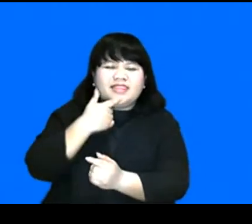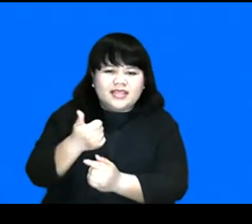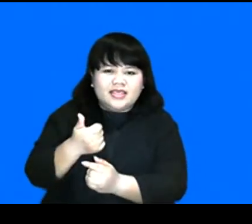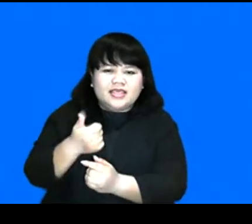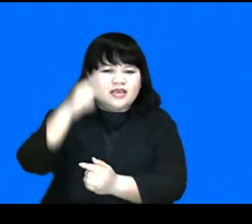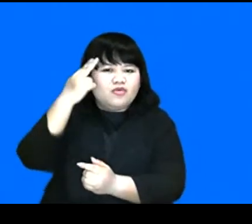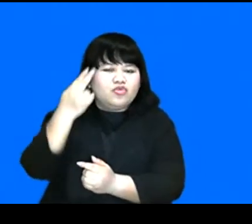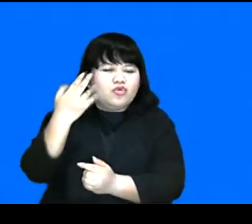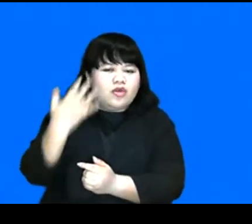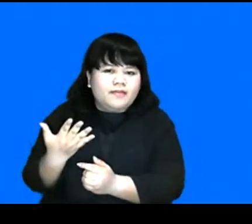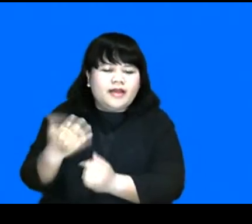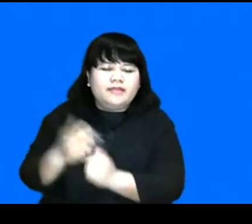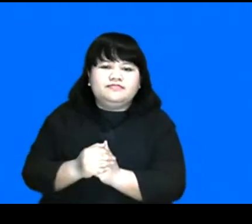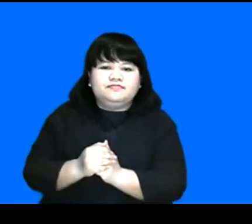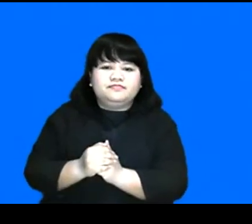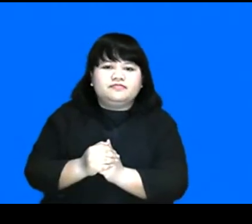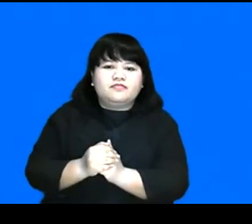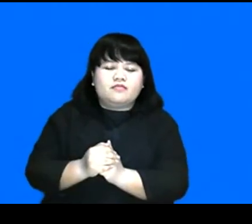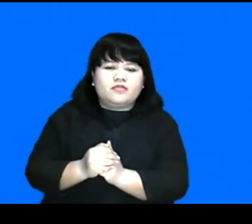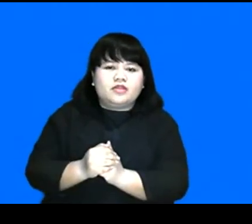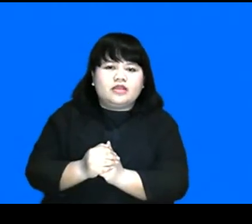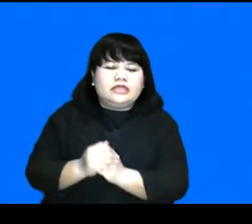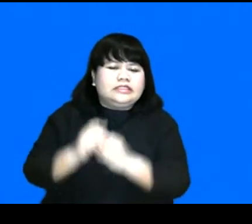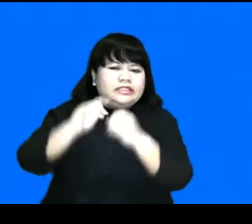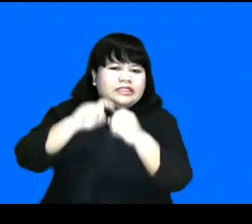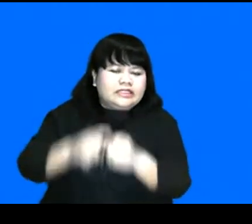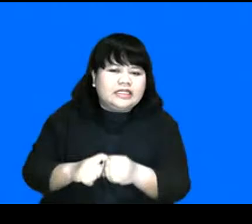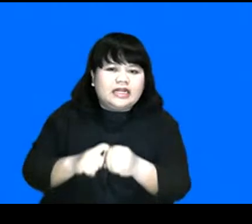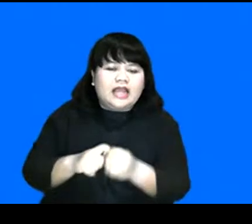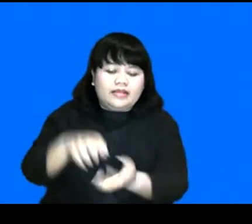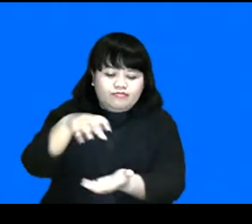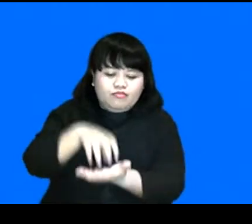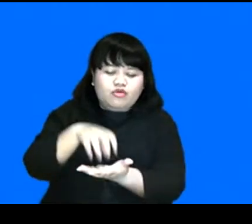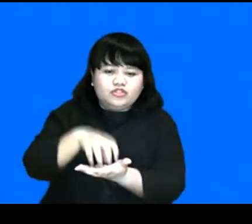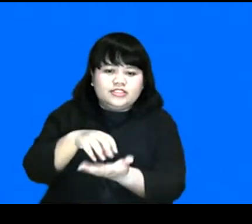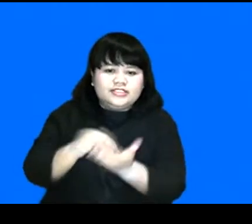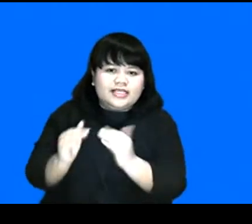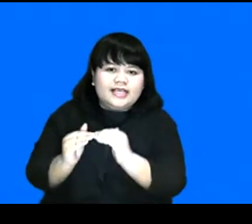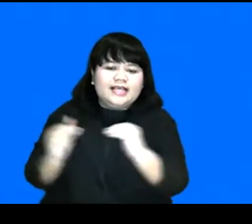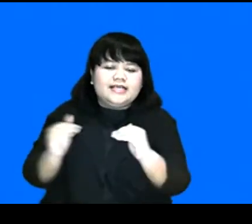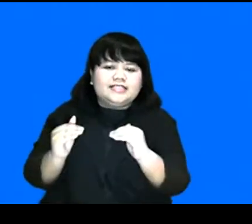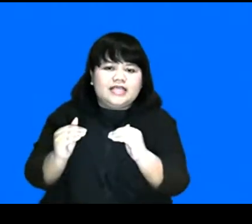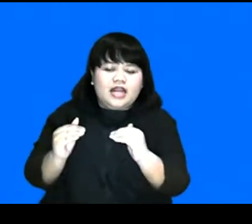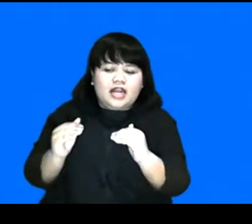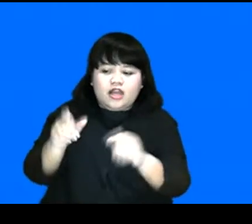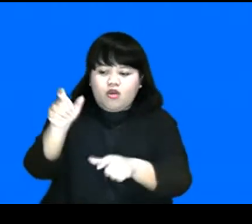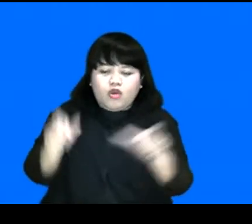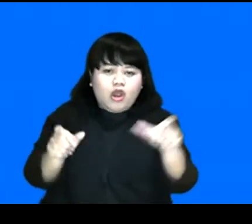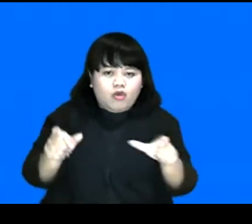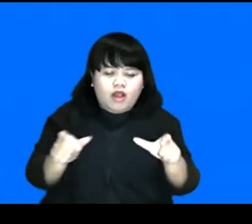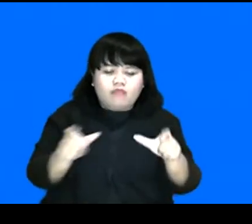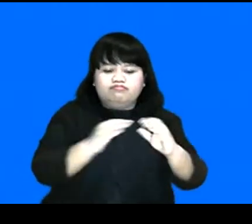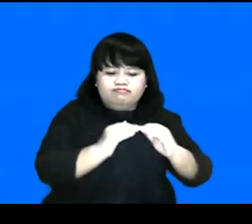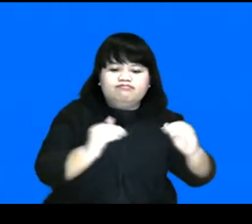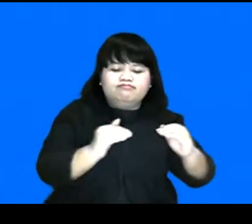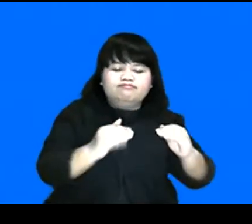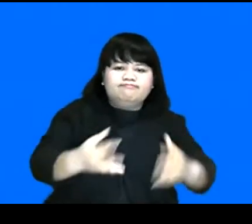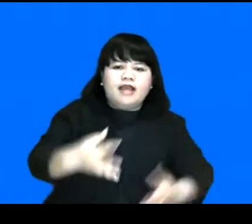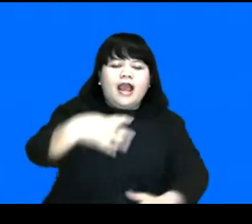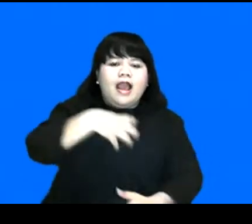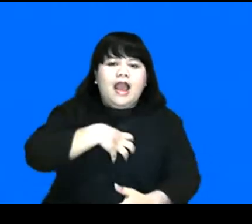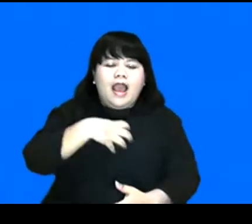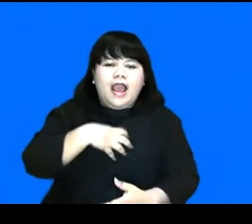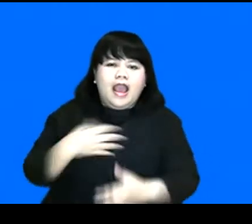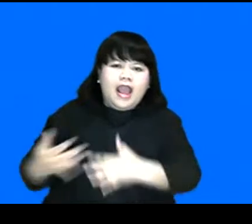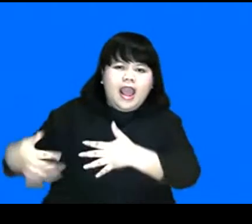be positioned in the justice for all, water for all space. And so there's an interconnectedness that we need to